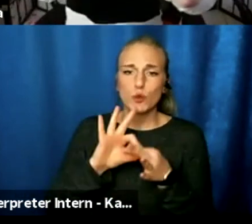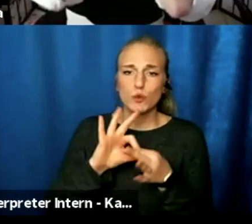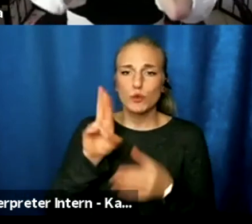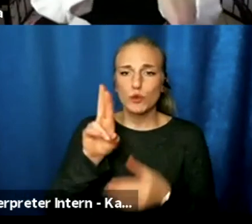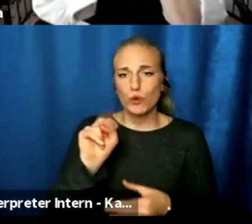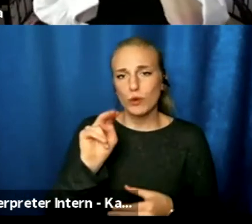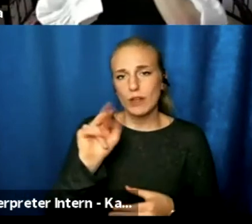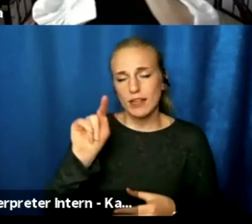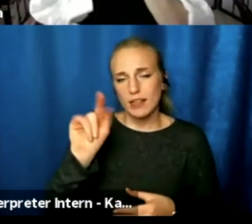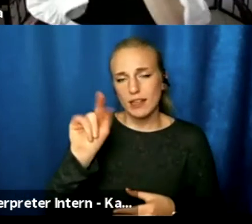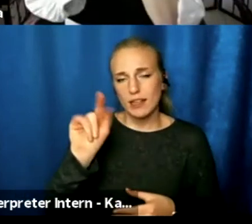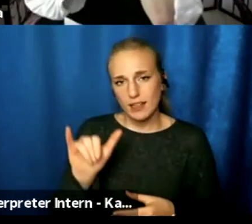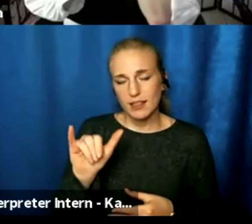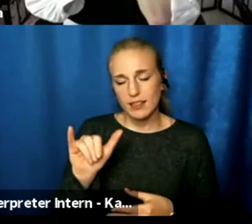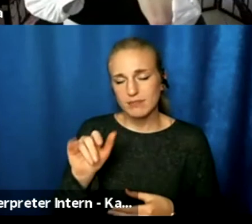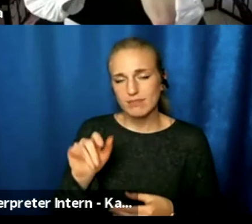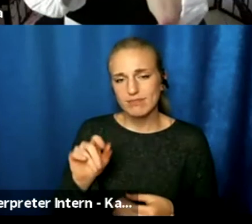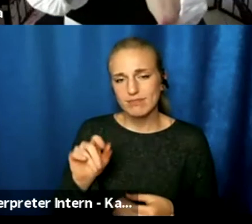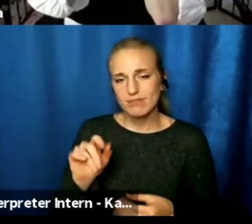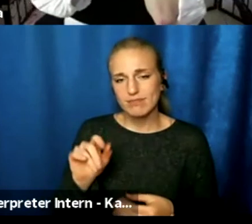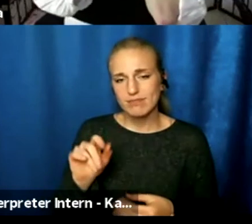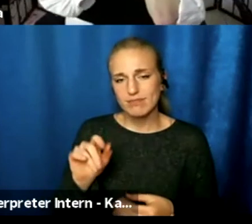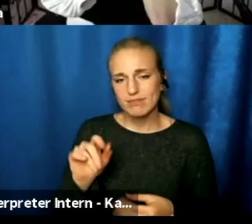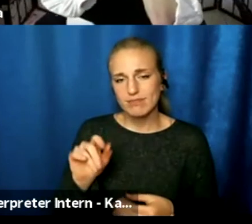A unifying